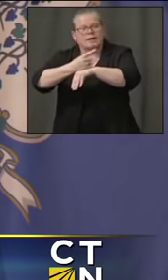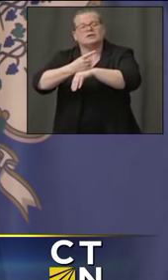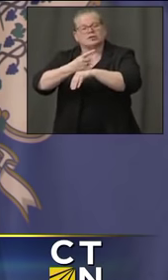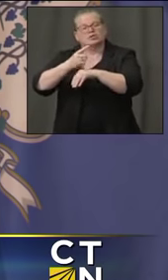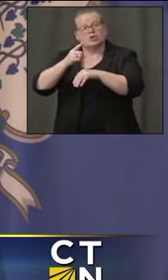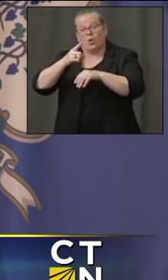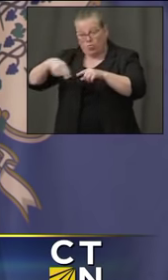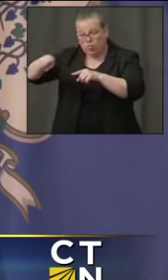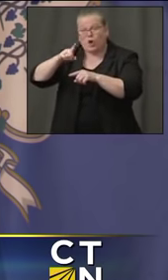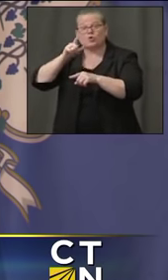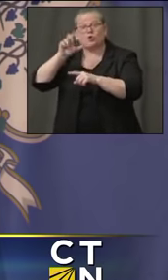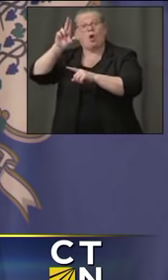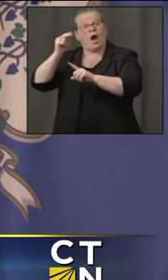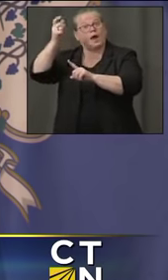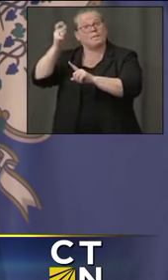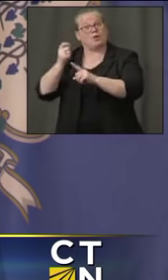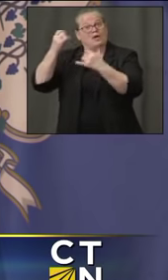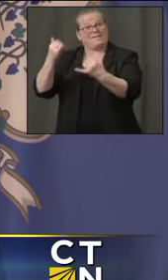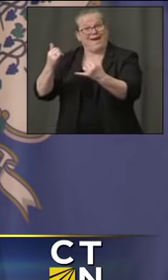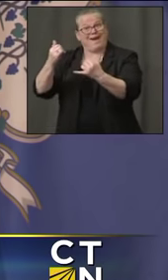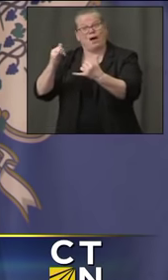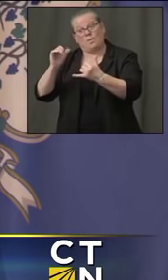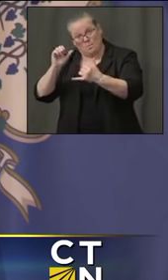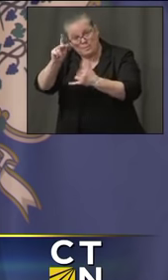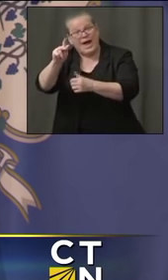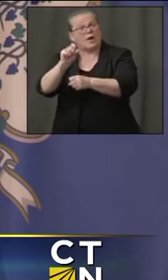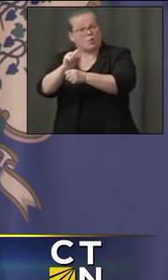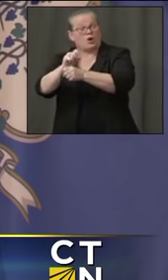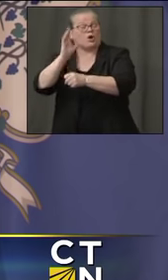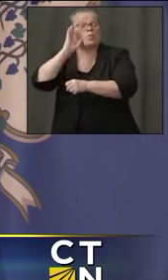And some stats came out today. Retail sales, I guess, are down